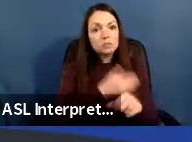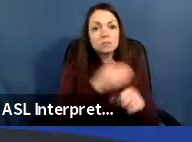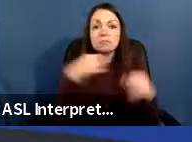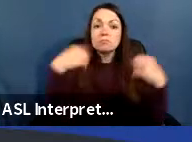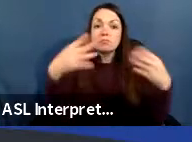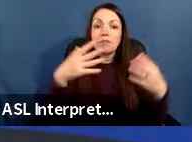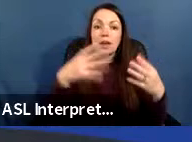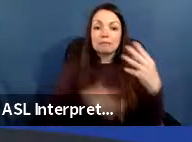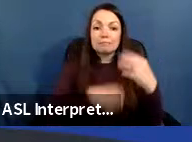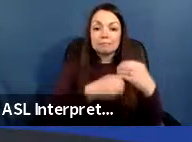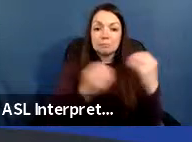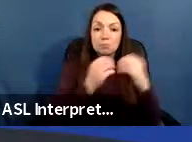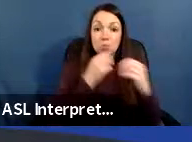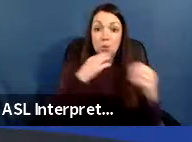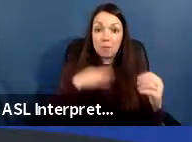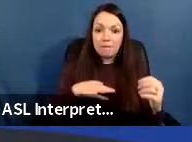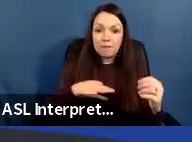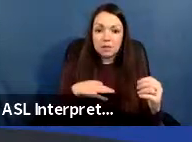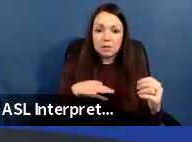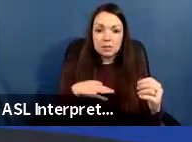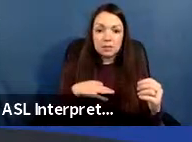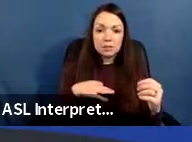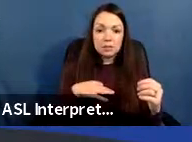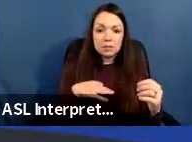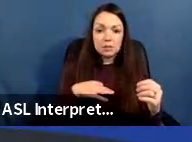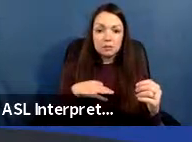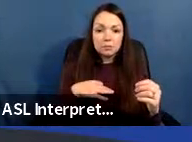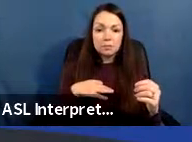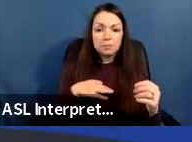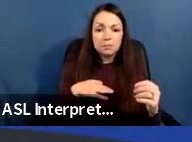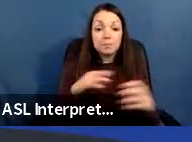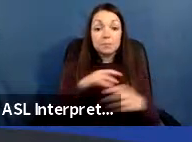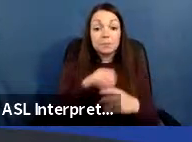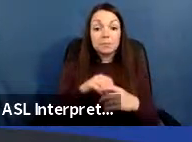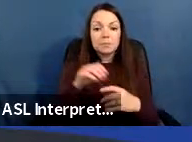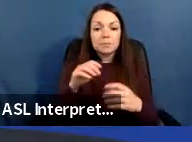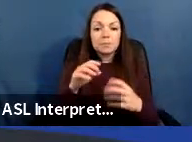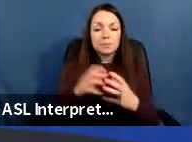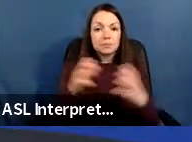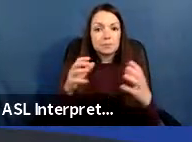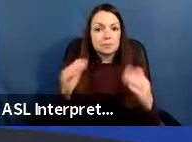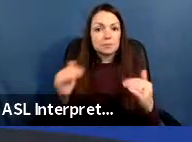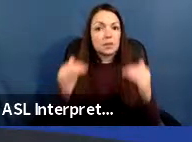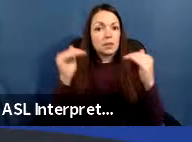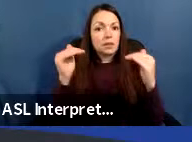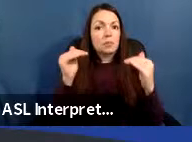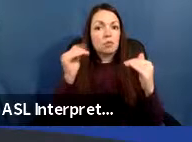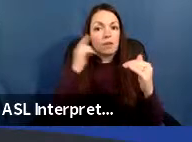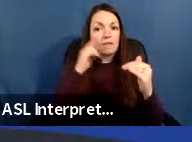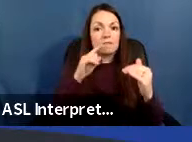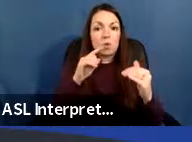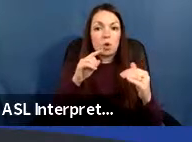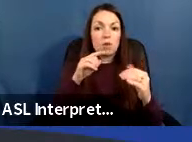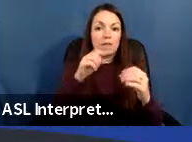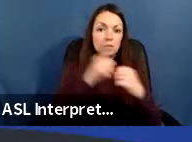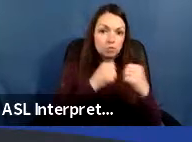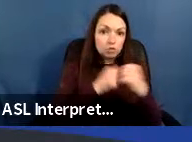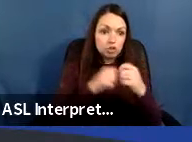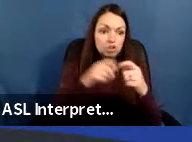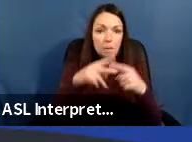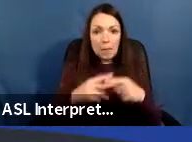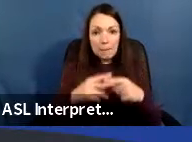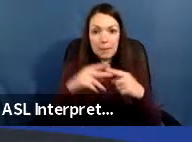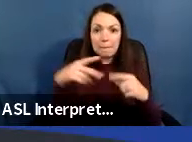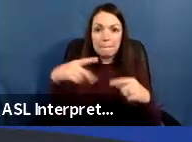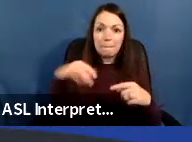provide additional benefits, including much needed upgrades to our infrastructure, like our plumbing, our piping, our